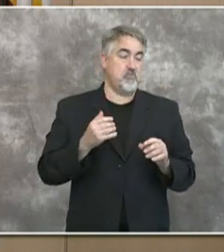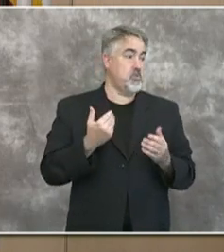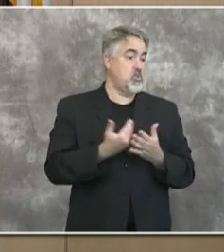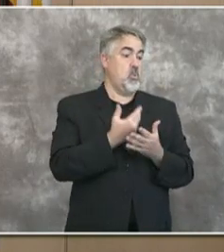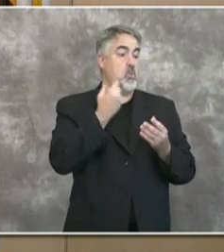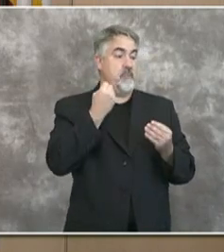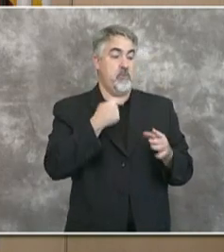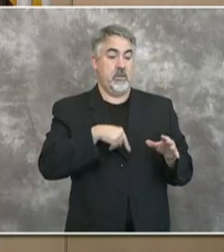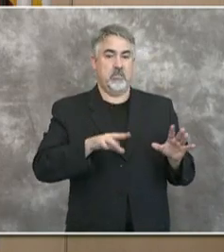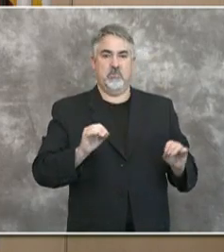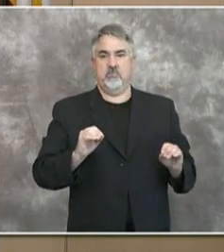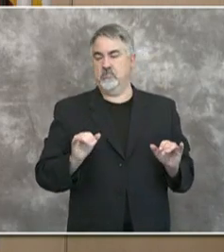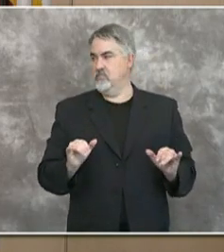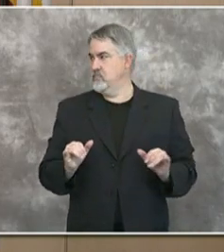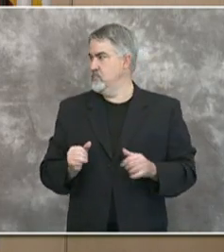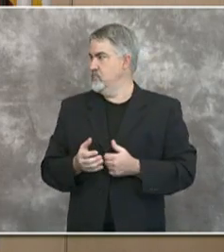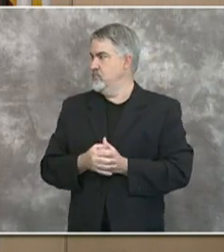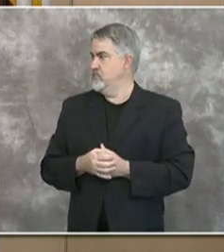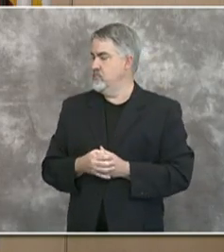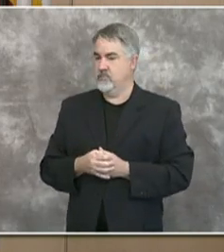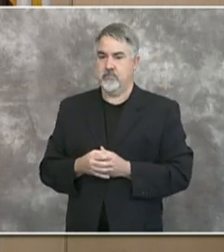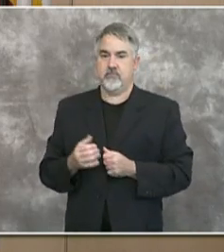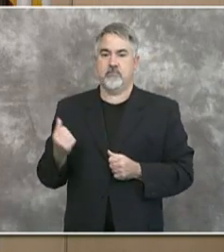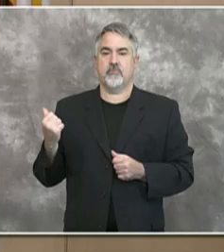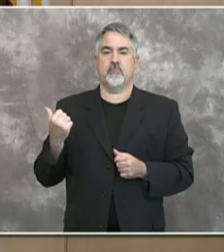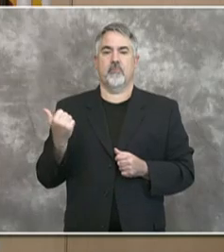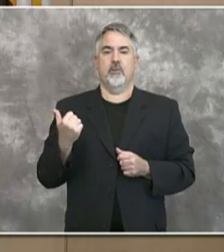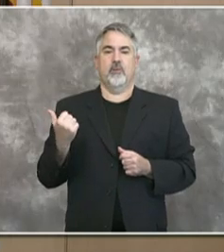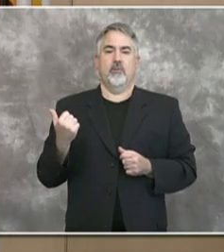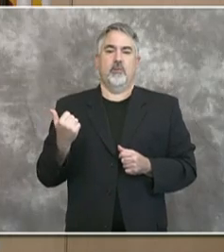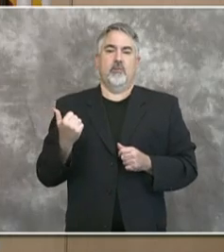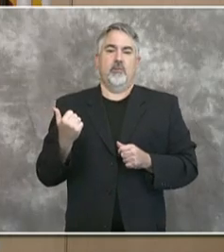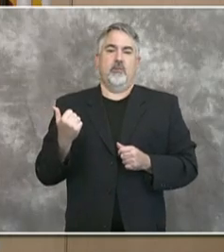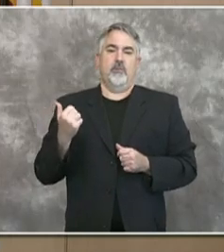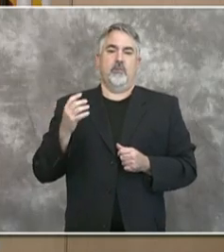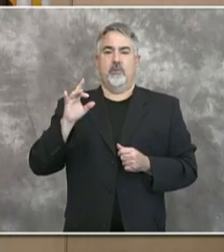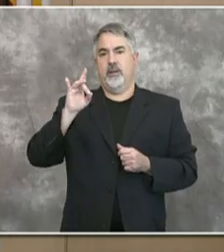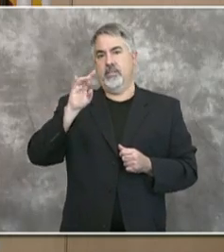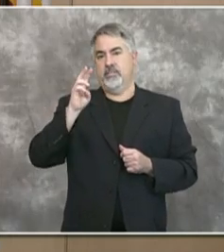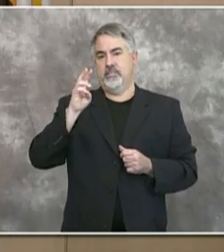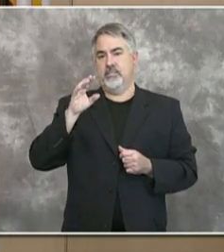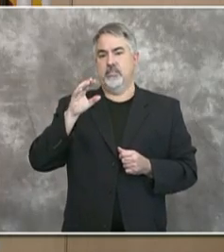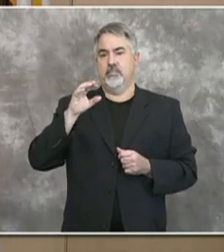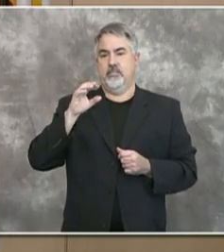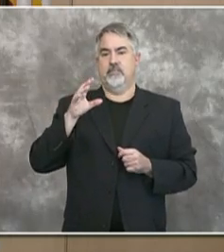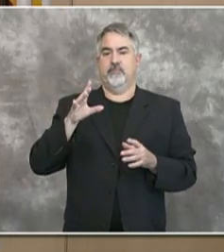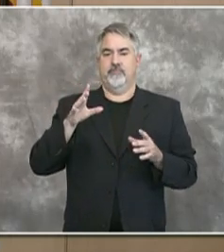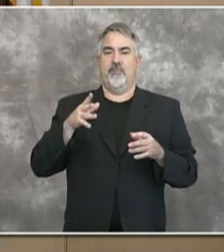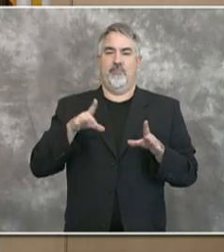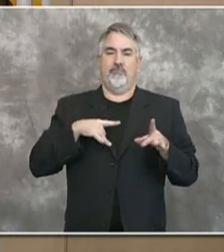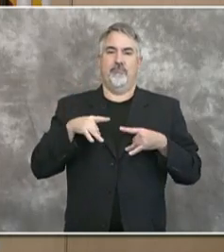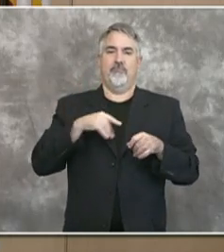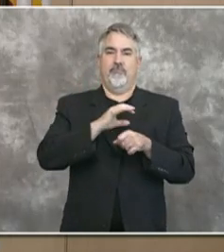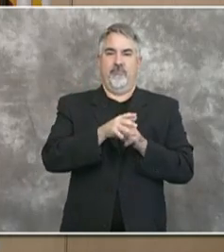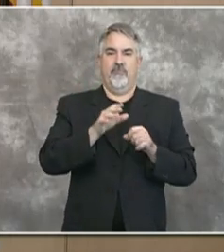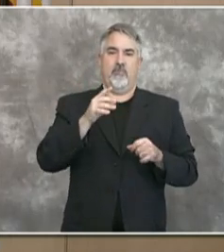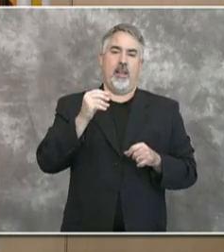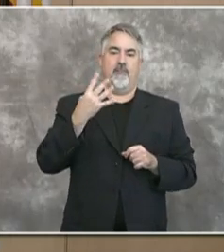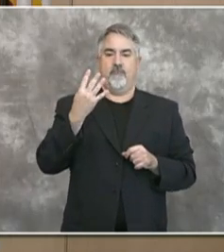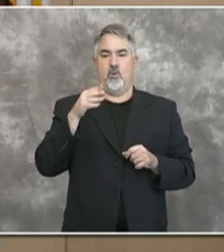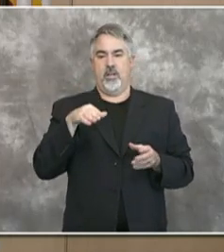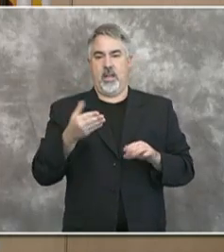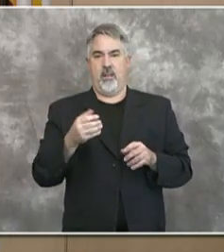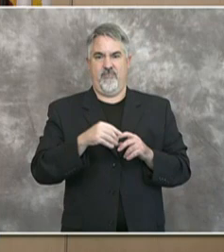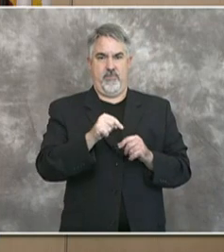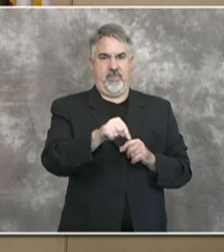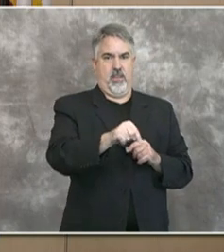and these outbreaks represent 86 cases and 4 deaths. So again, I would